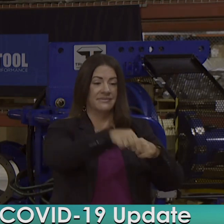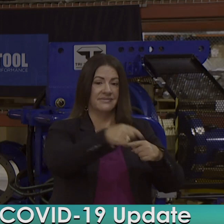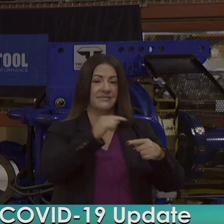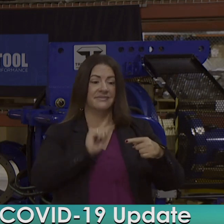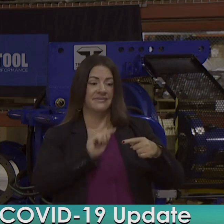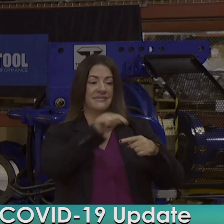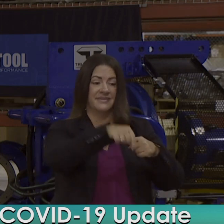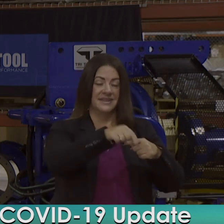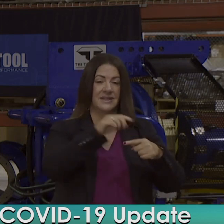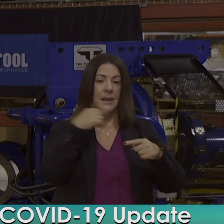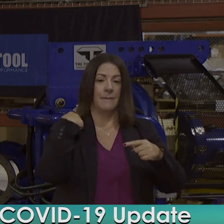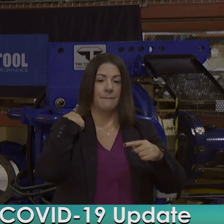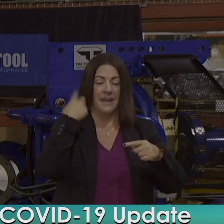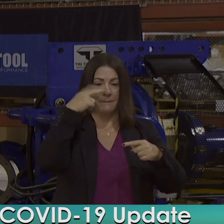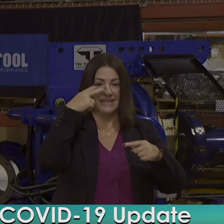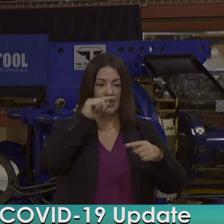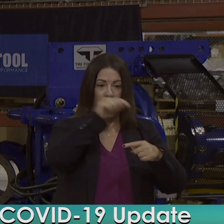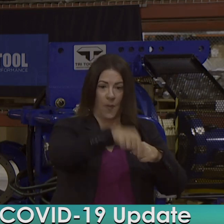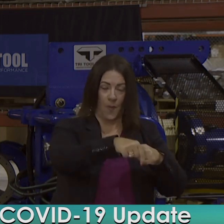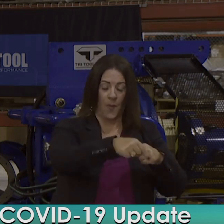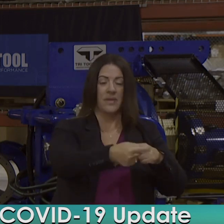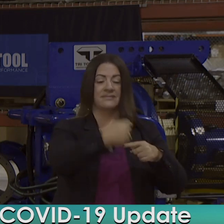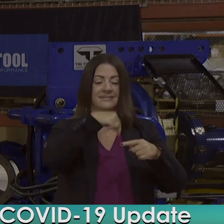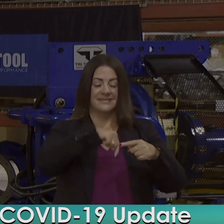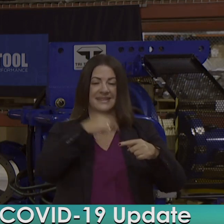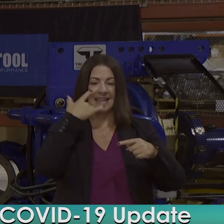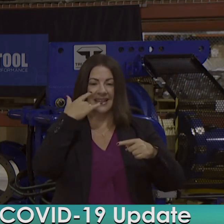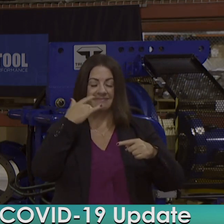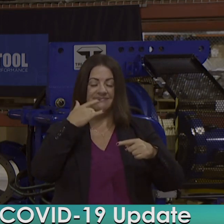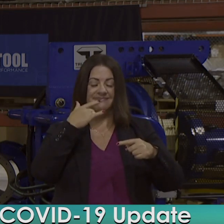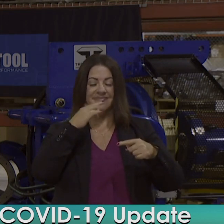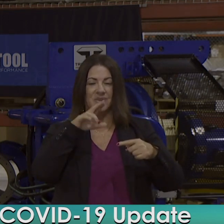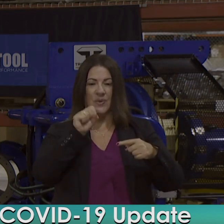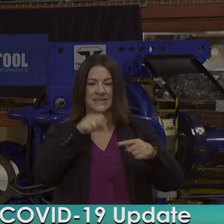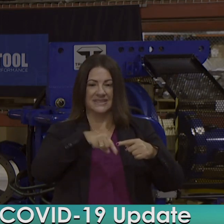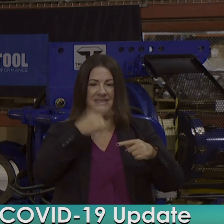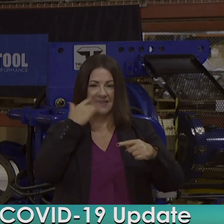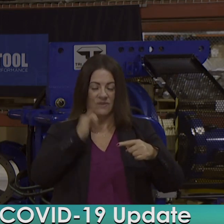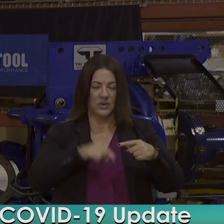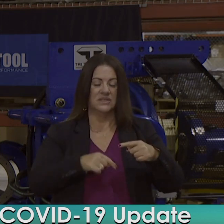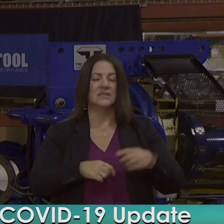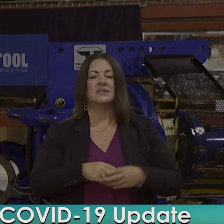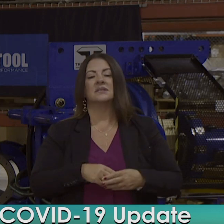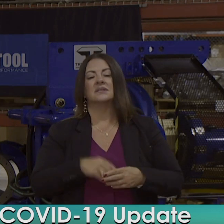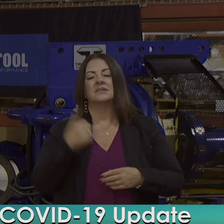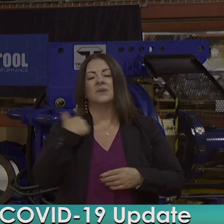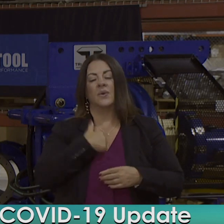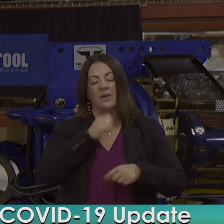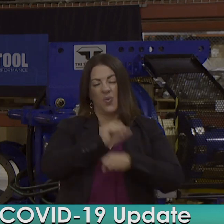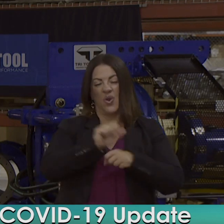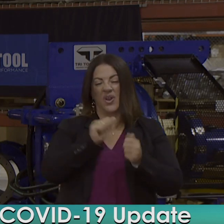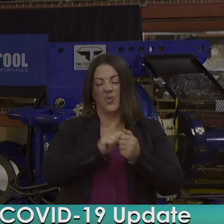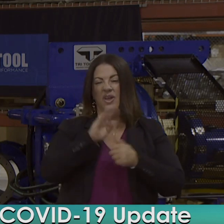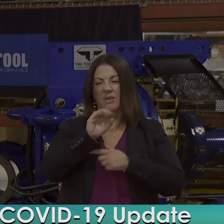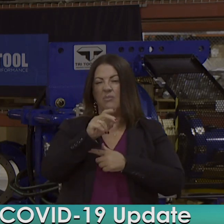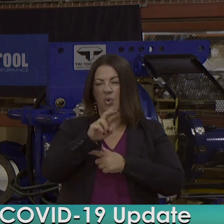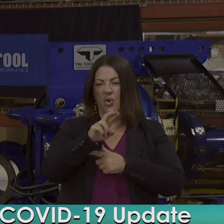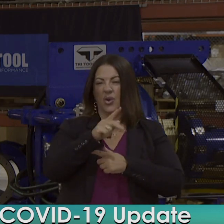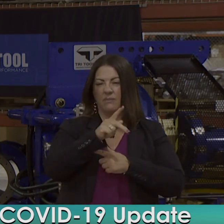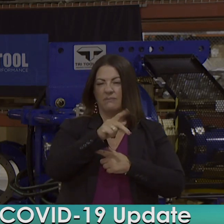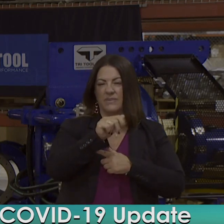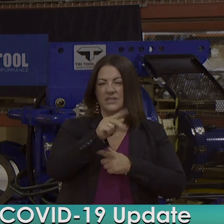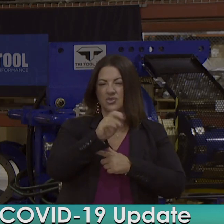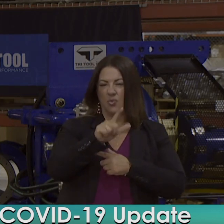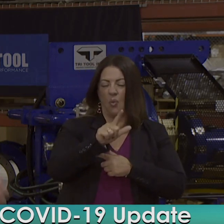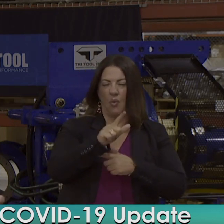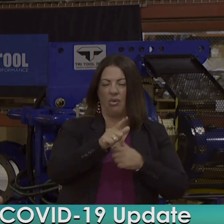and issues that we have to address in and around that border. We obviously are at a point now